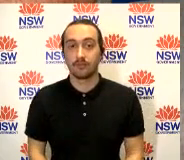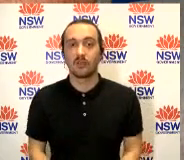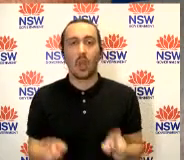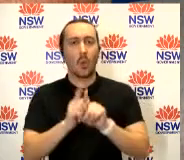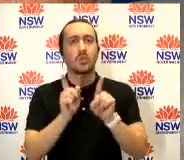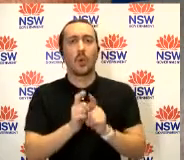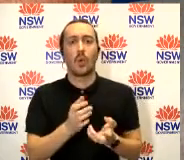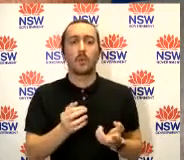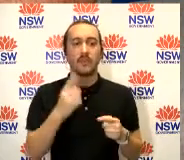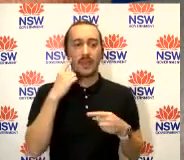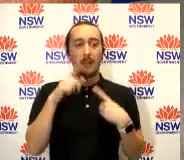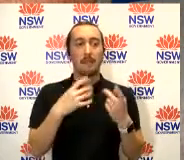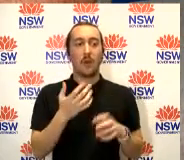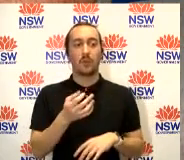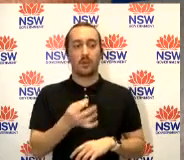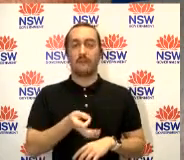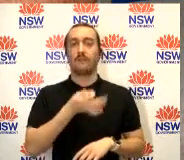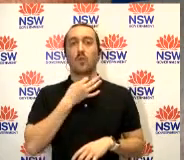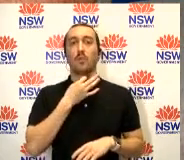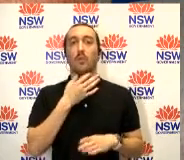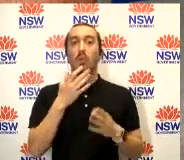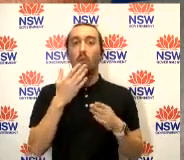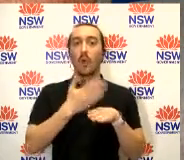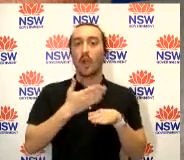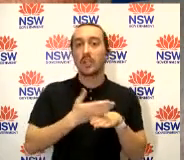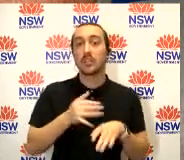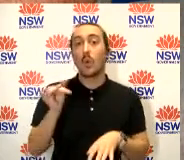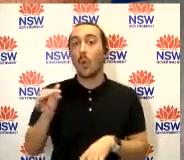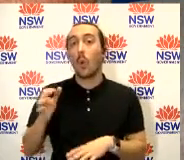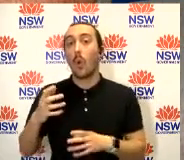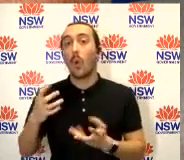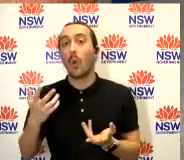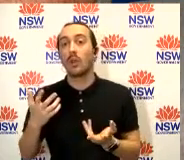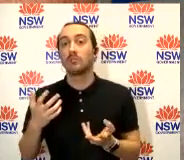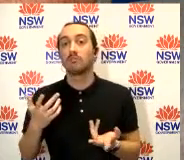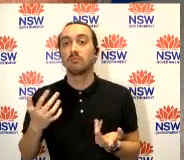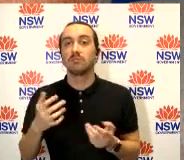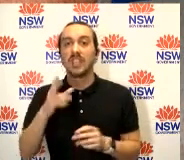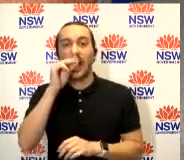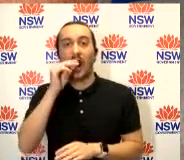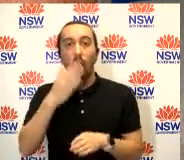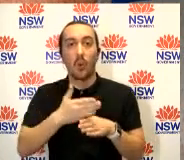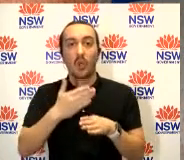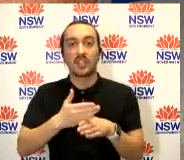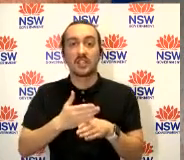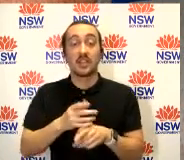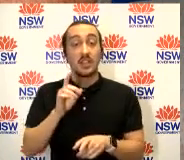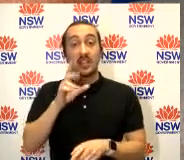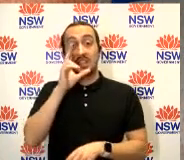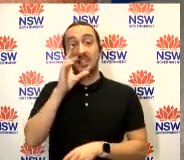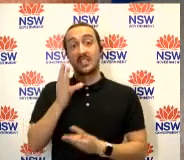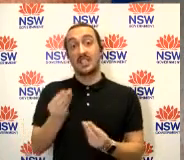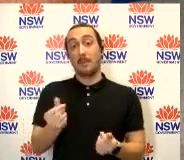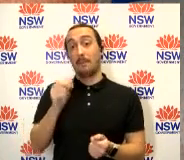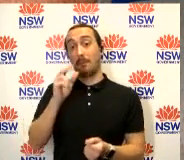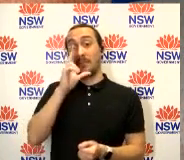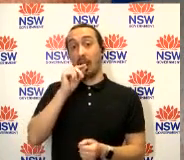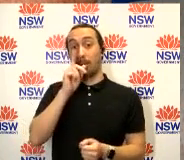large, think they're invincible. And of course, you've got older workers who perhaps